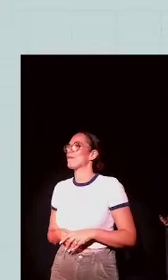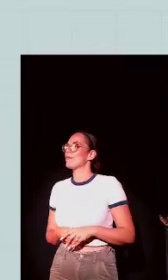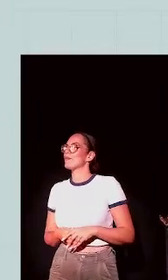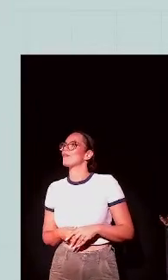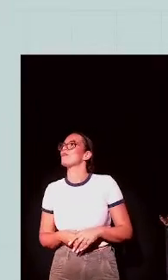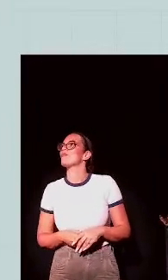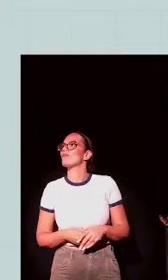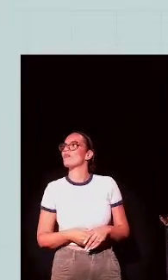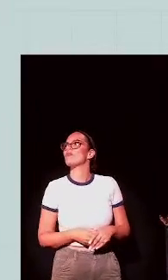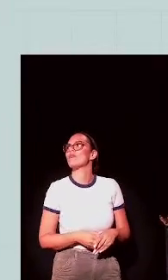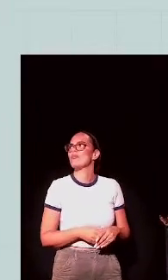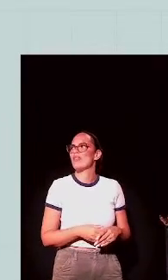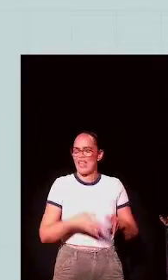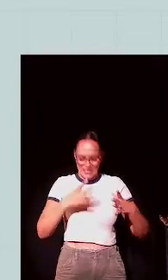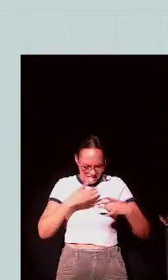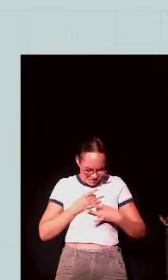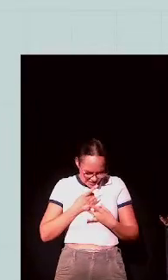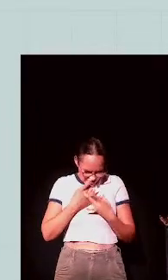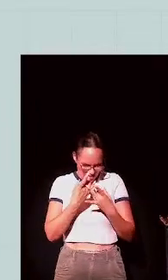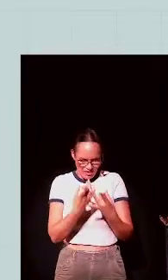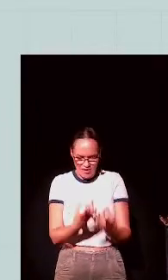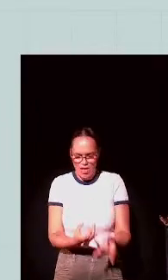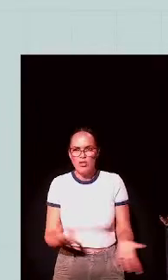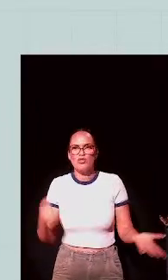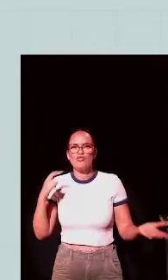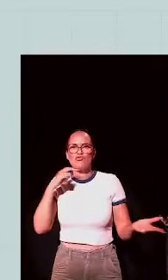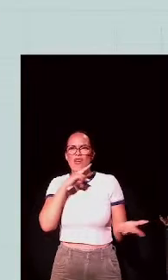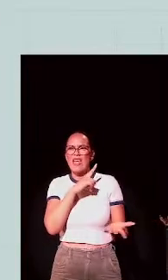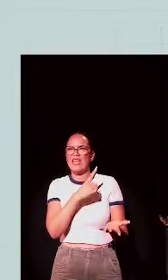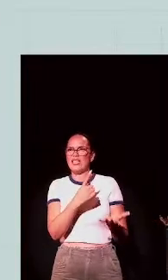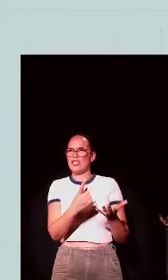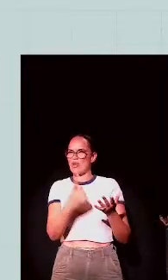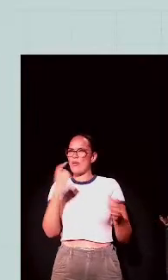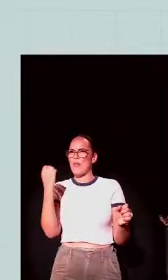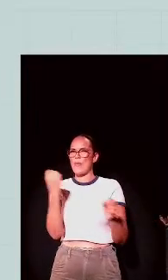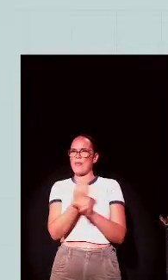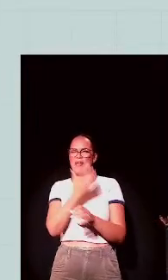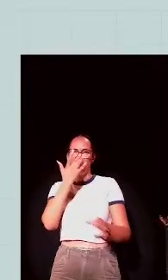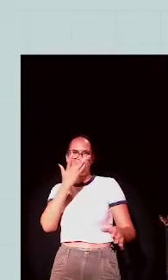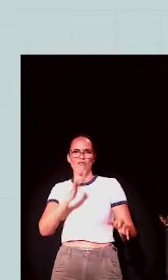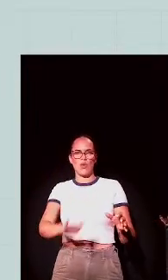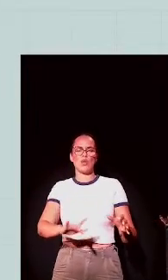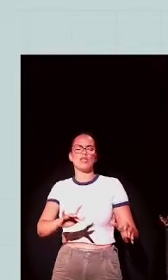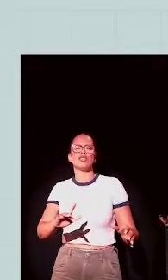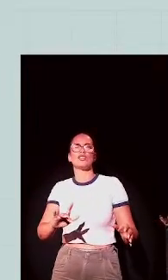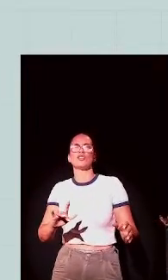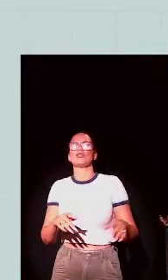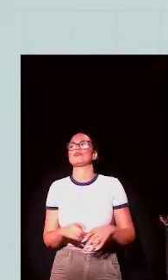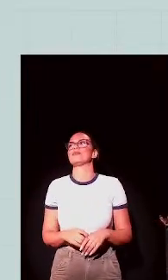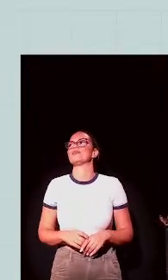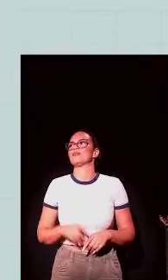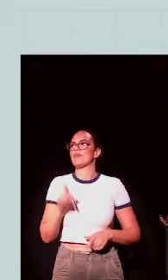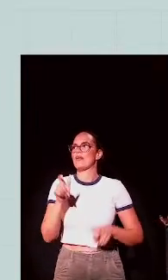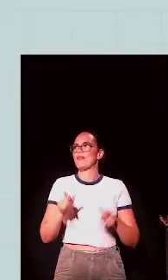Strange what desire makes foolish people do.